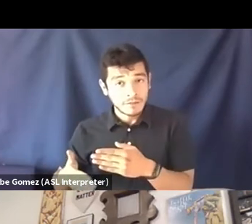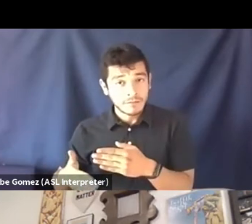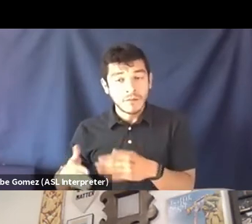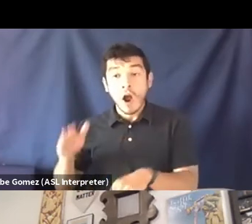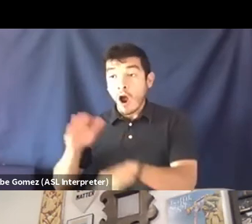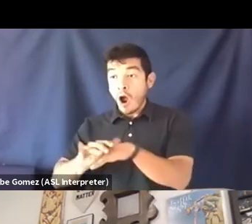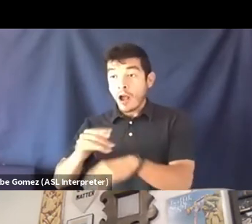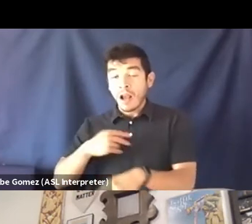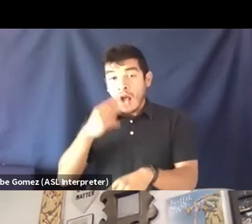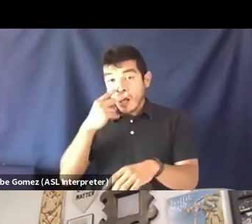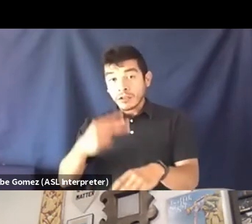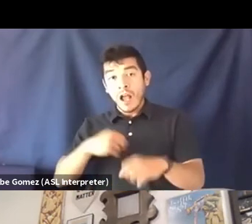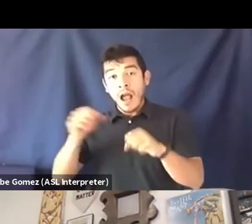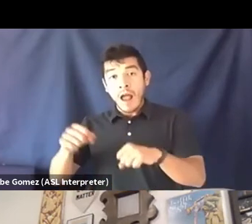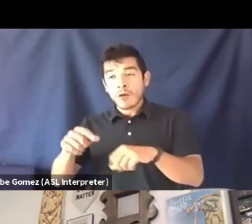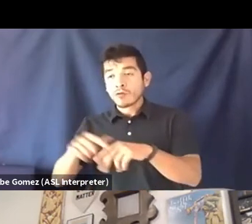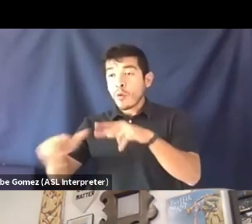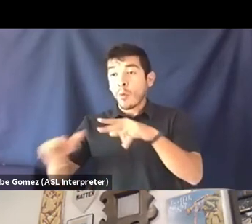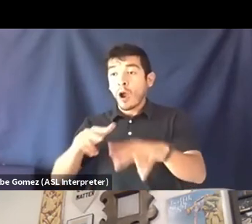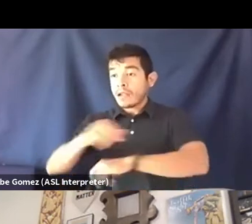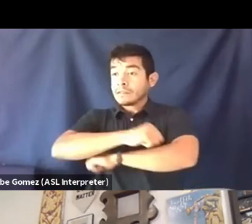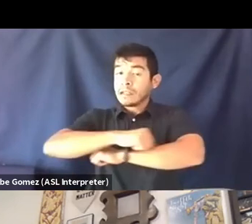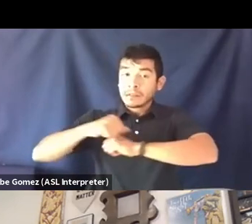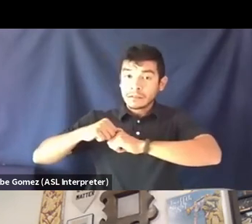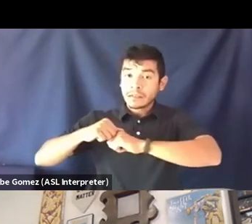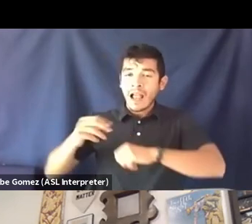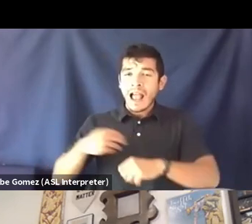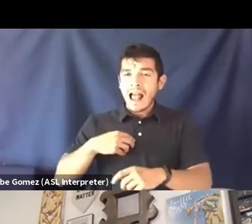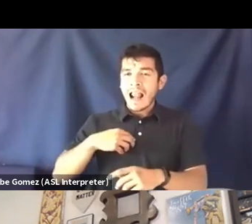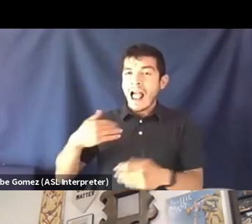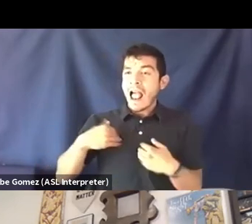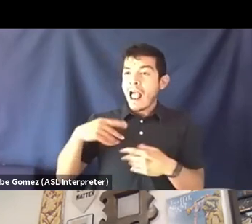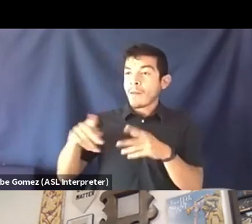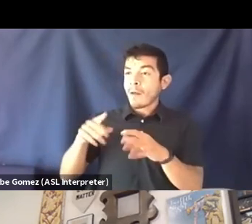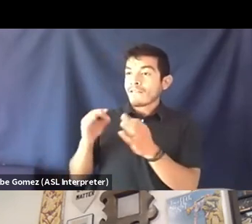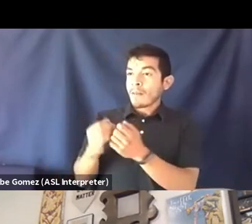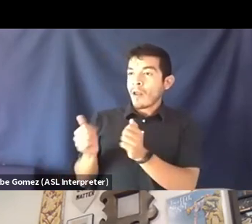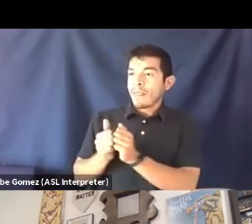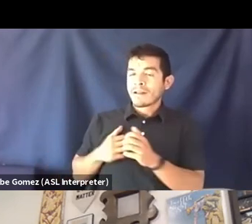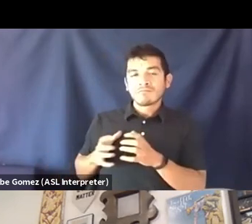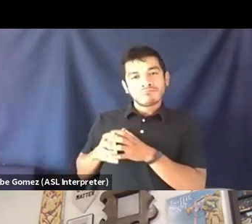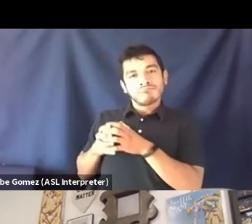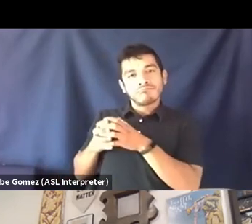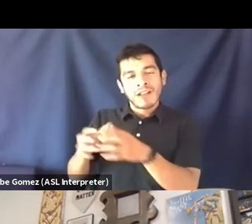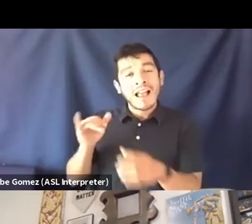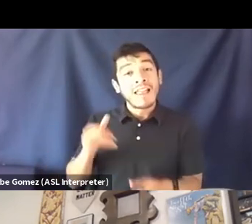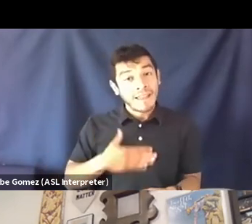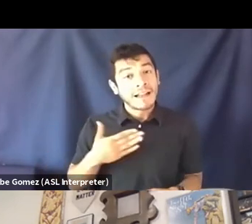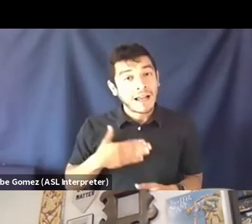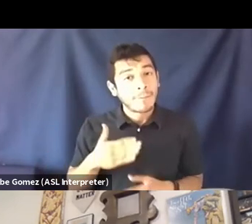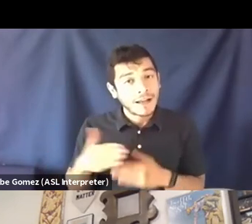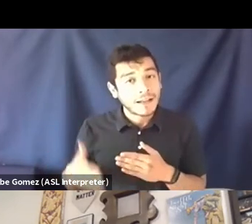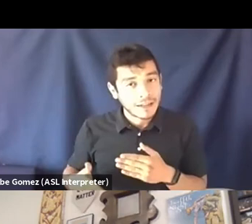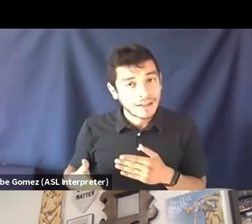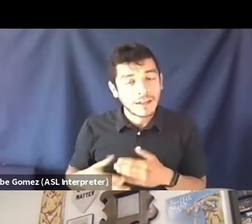I was able to walk the stage and I had surrounded by other family members. That's a happy ending.